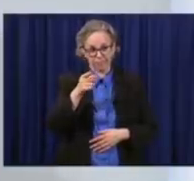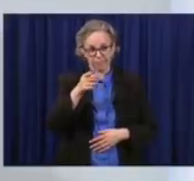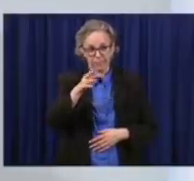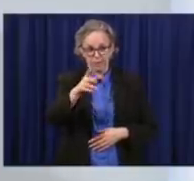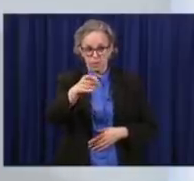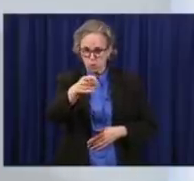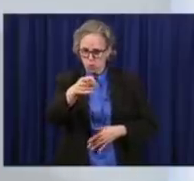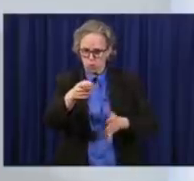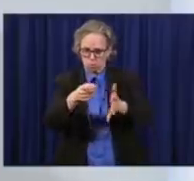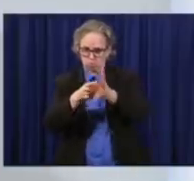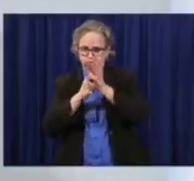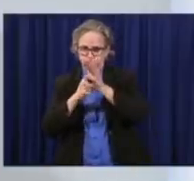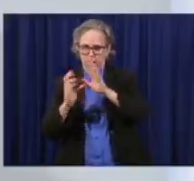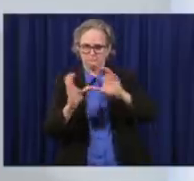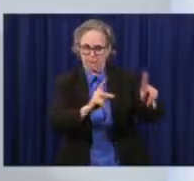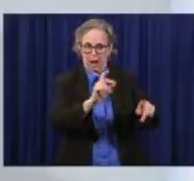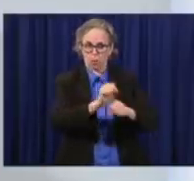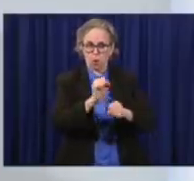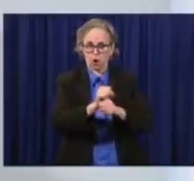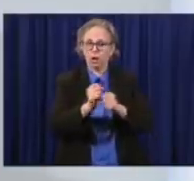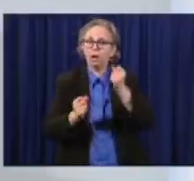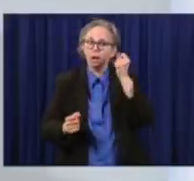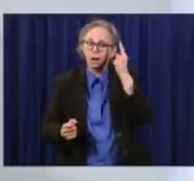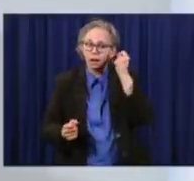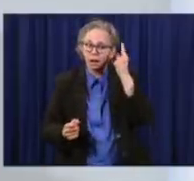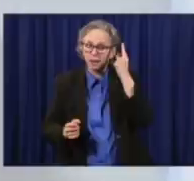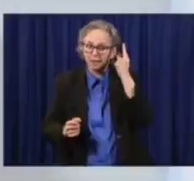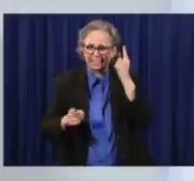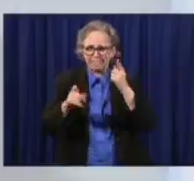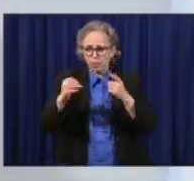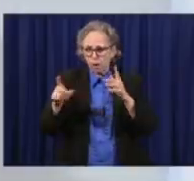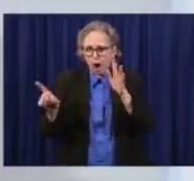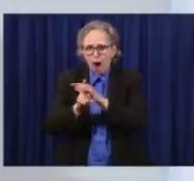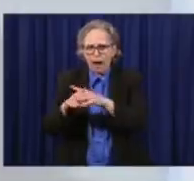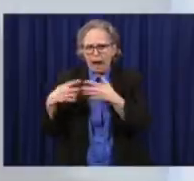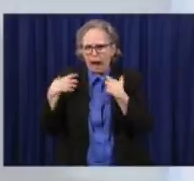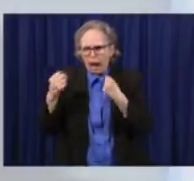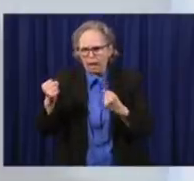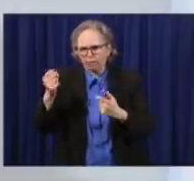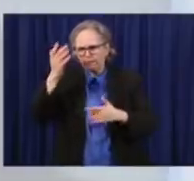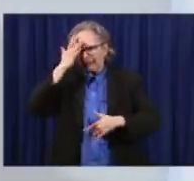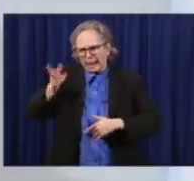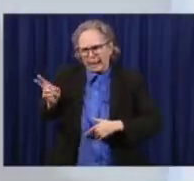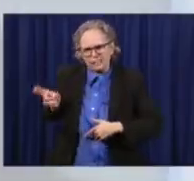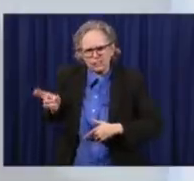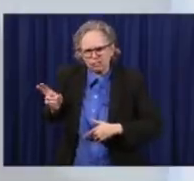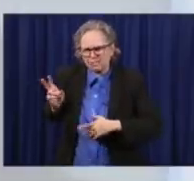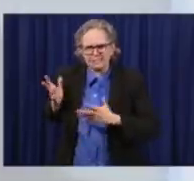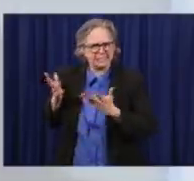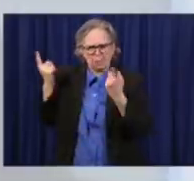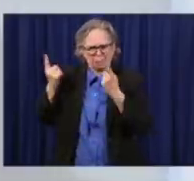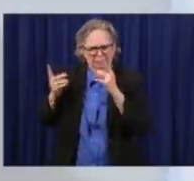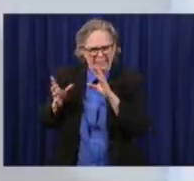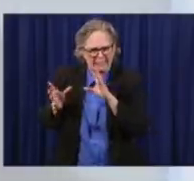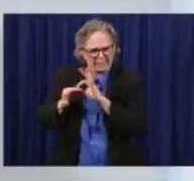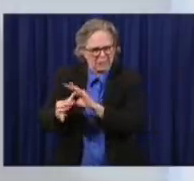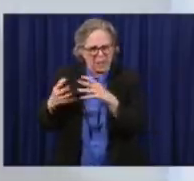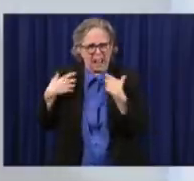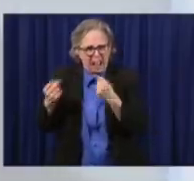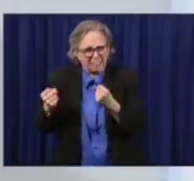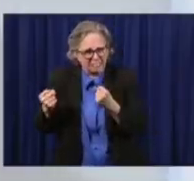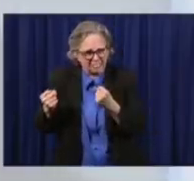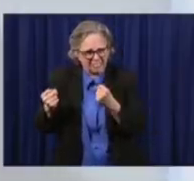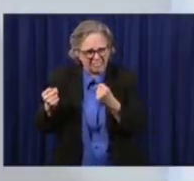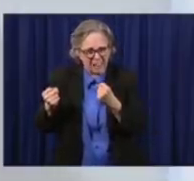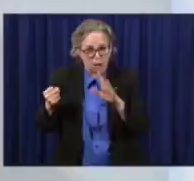which could be there's always mitigating factors to these things, so it's not a hard and fast rule. But if your job's offered